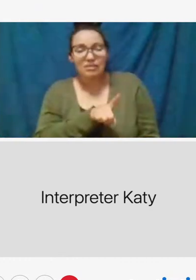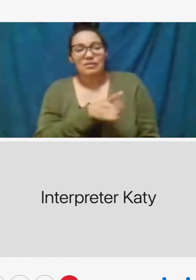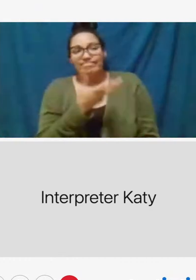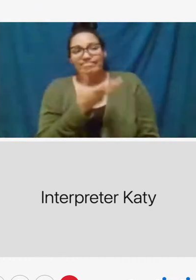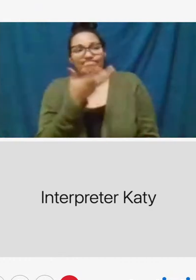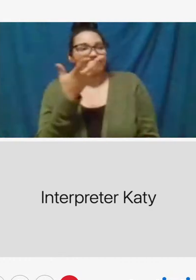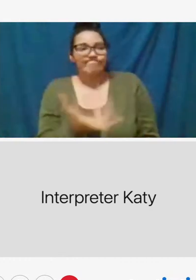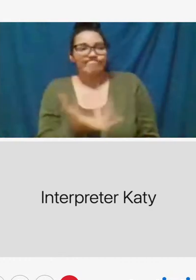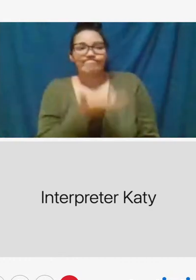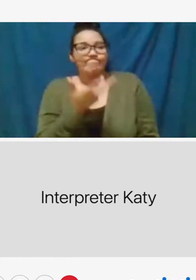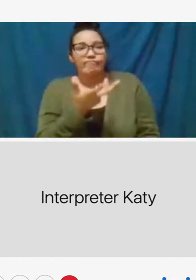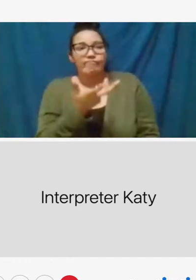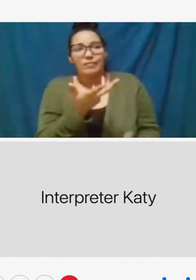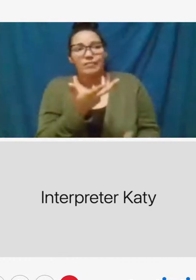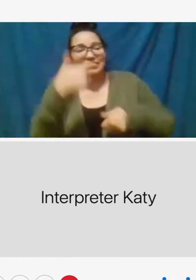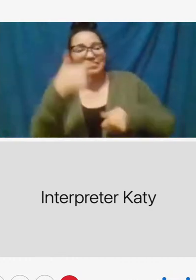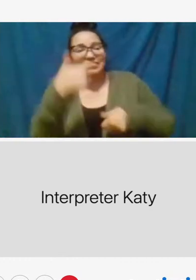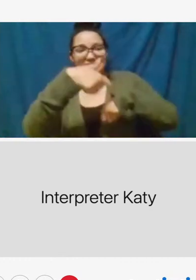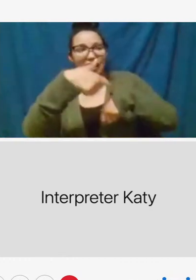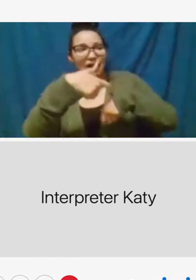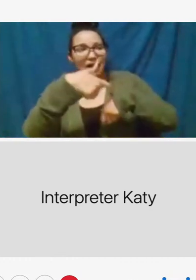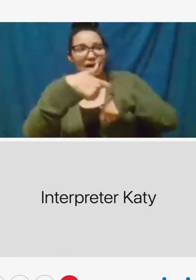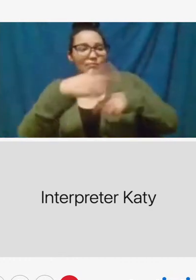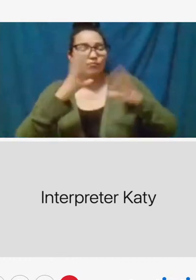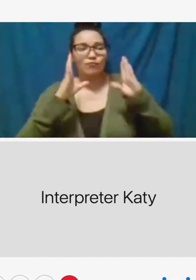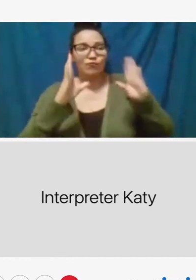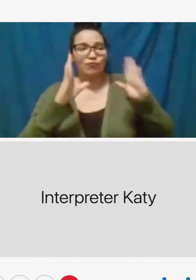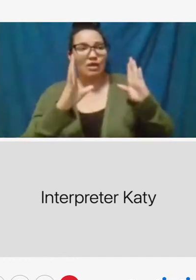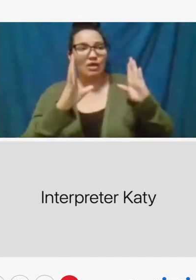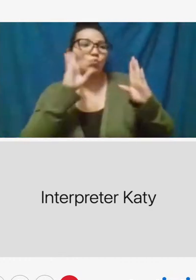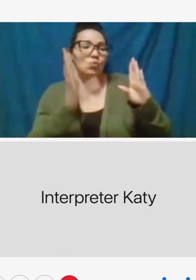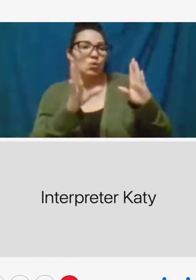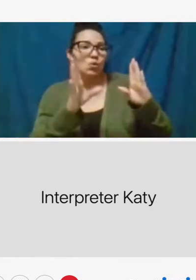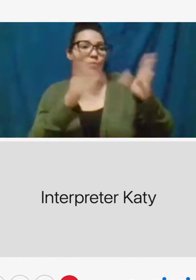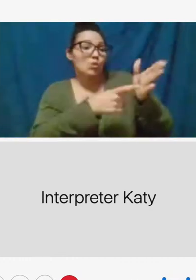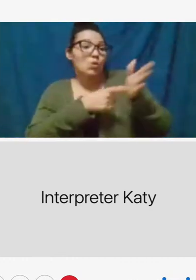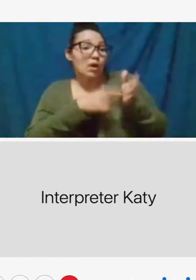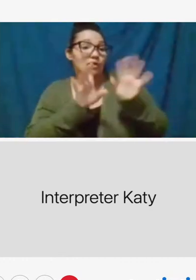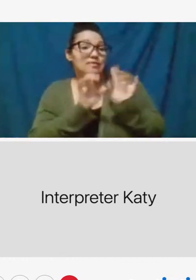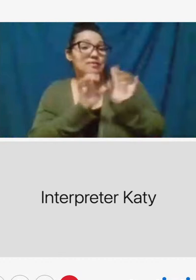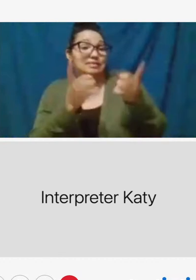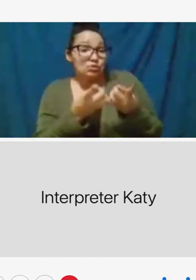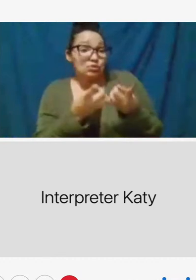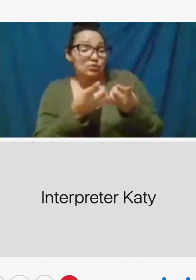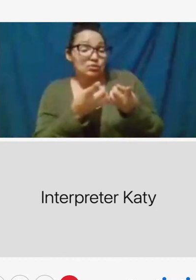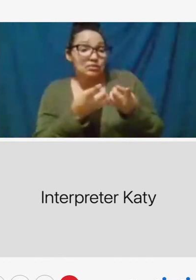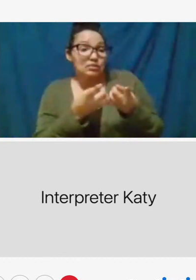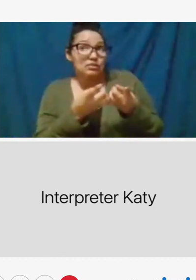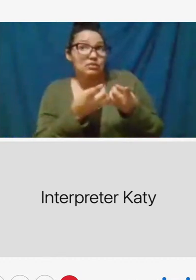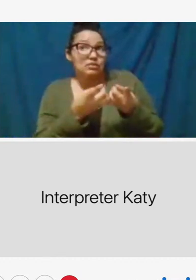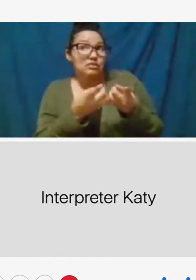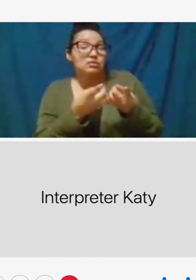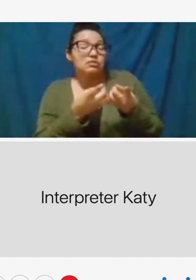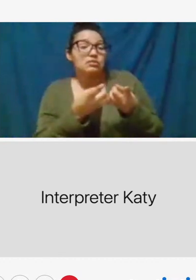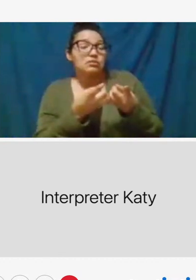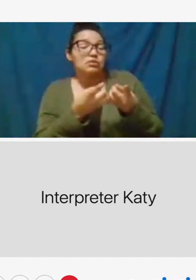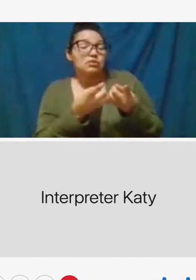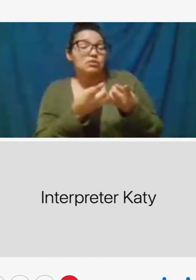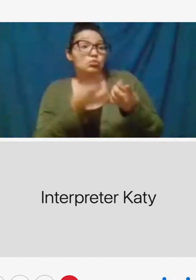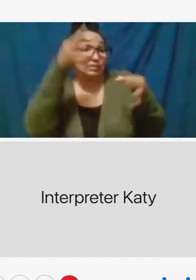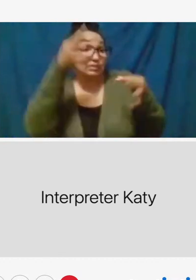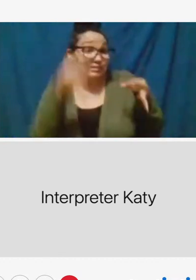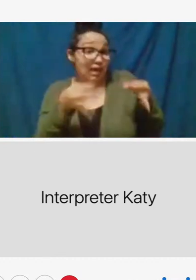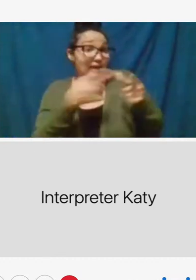frame that we're going to be required as a district uh to make a decision and notify the